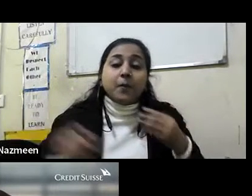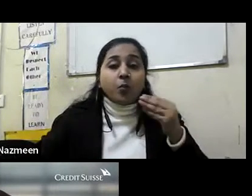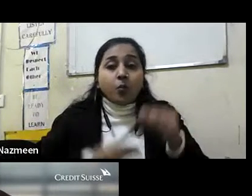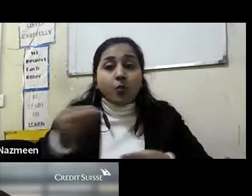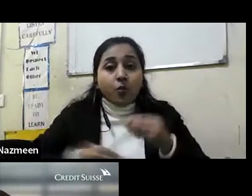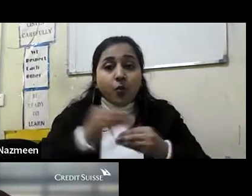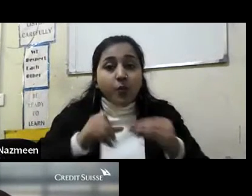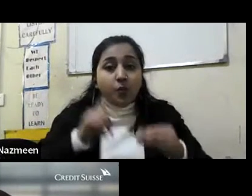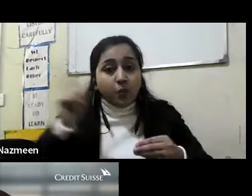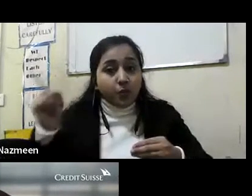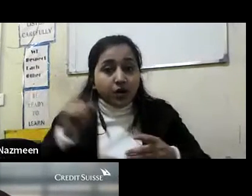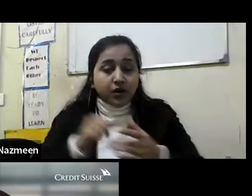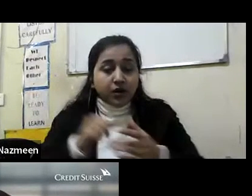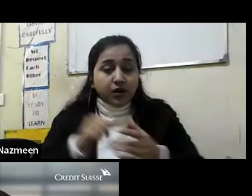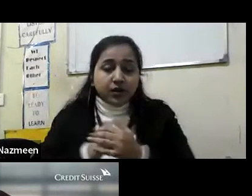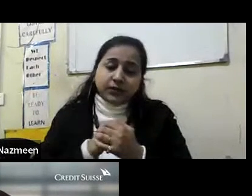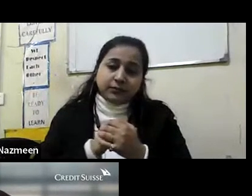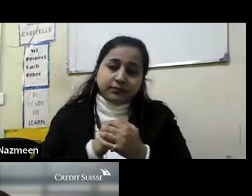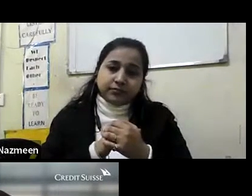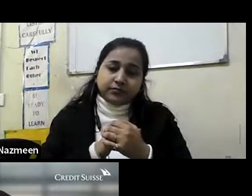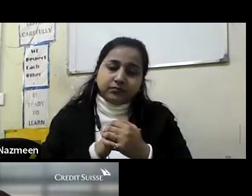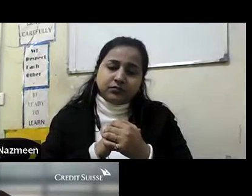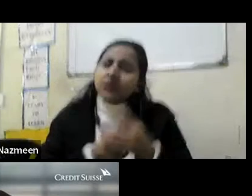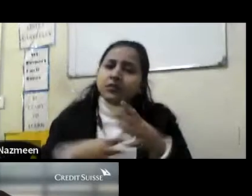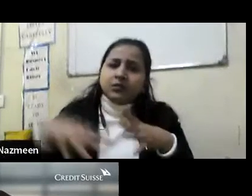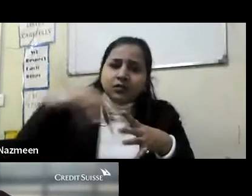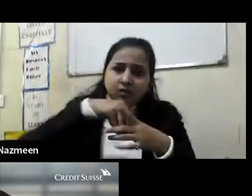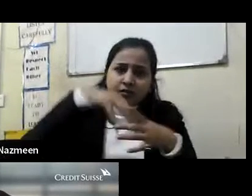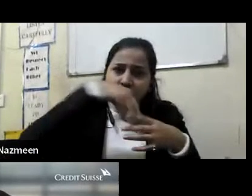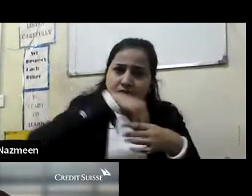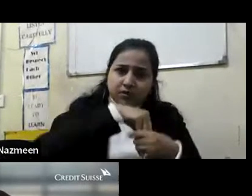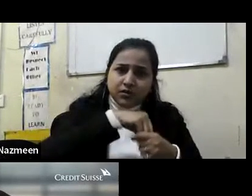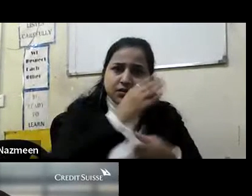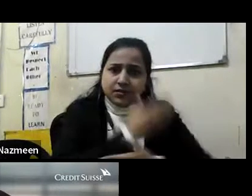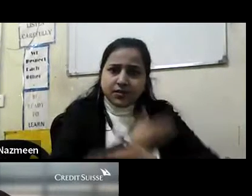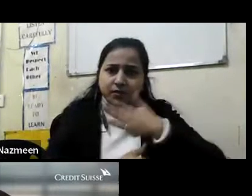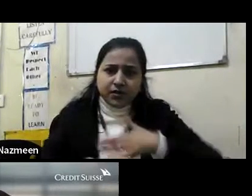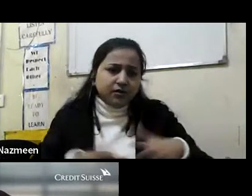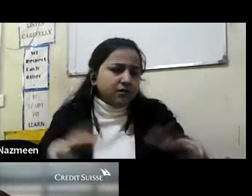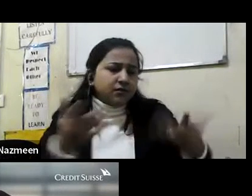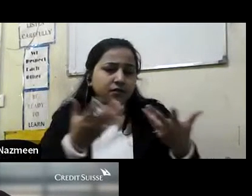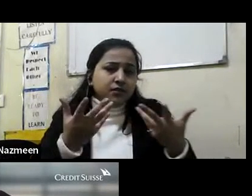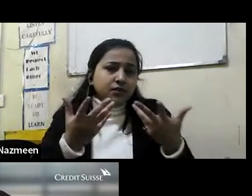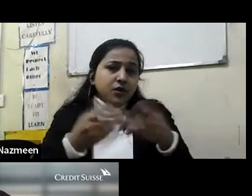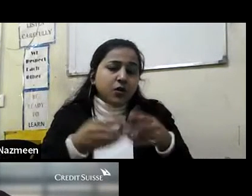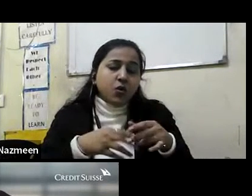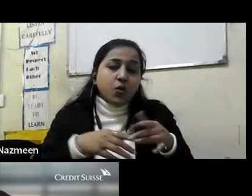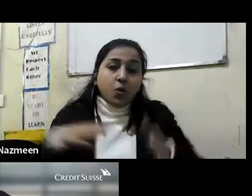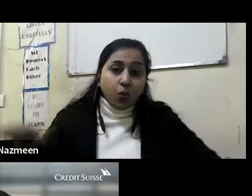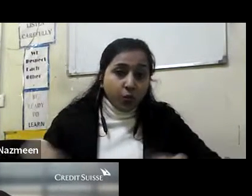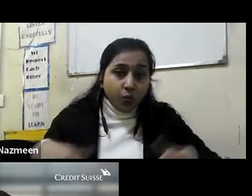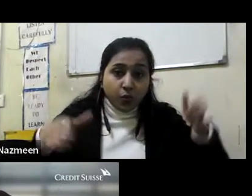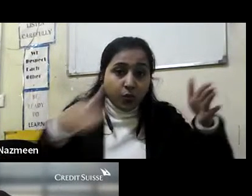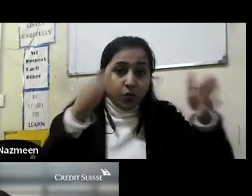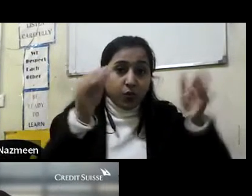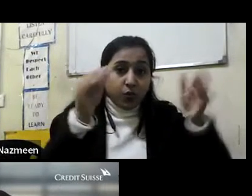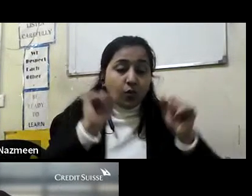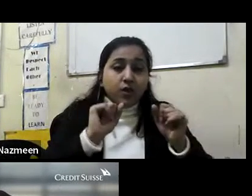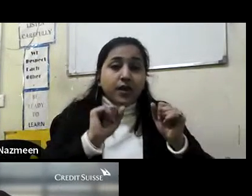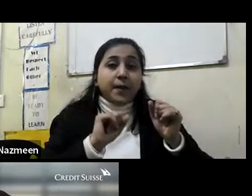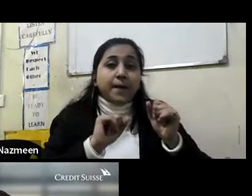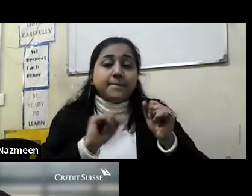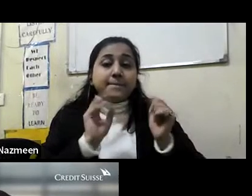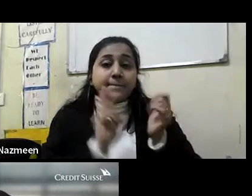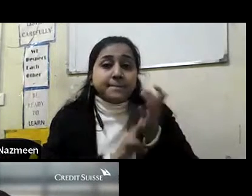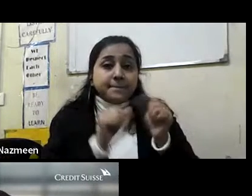So, Rohit, what contributions have been made in disability sector, and what is the roadmap for Kotak Mahindra Bank